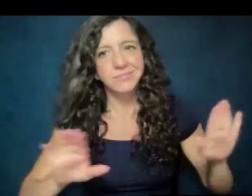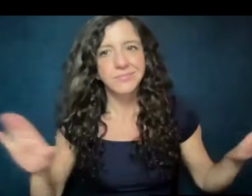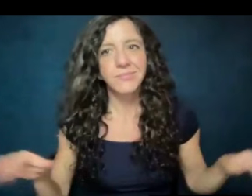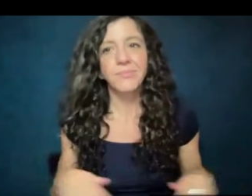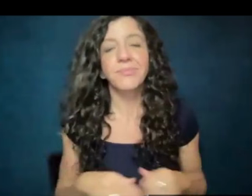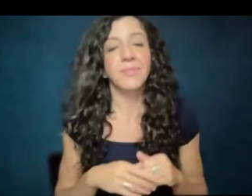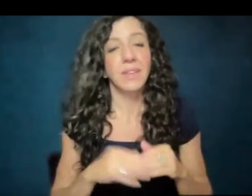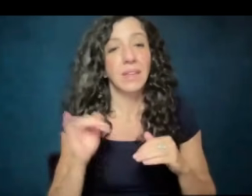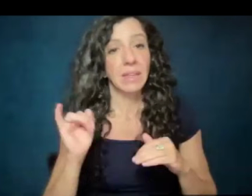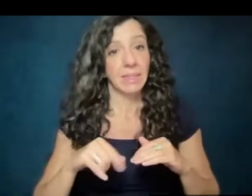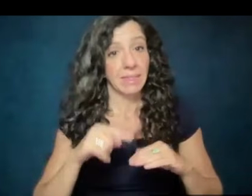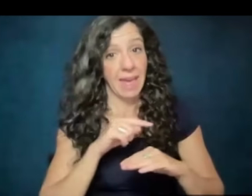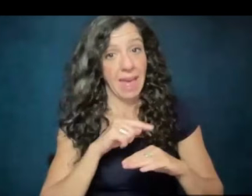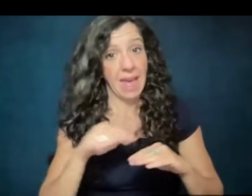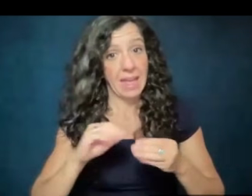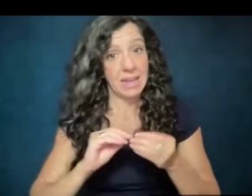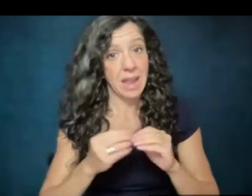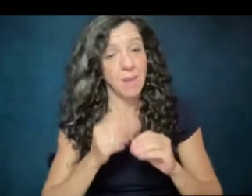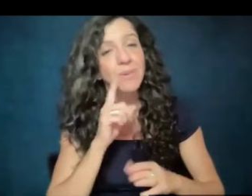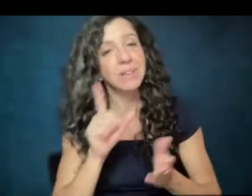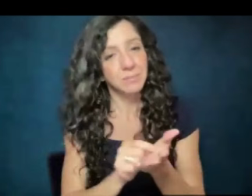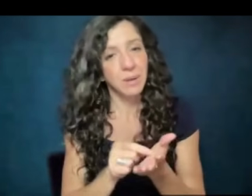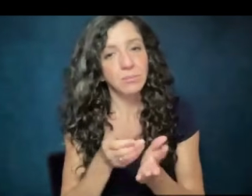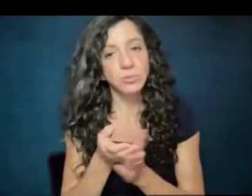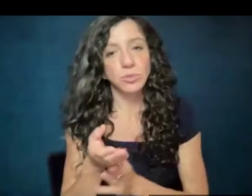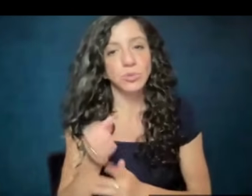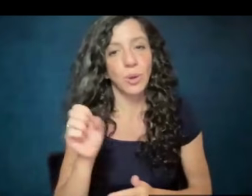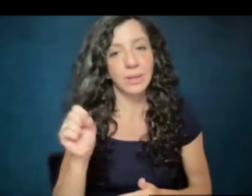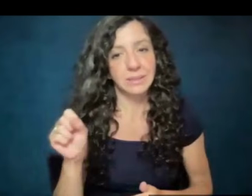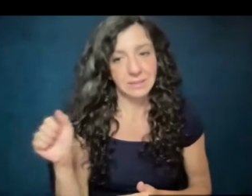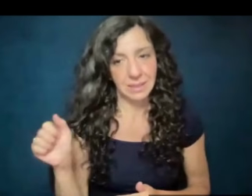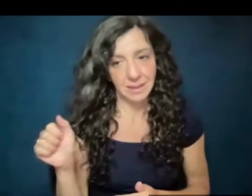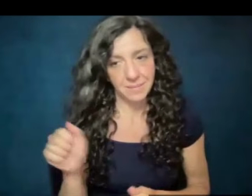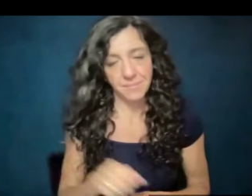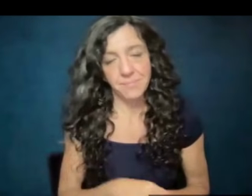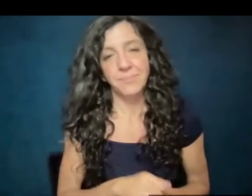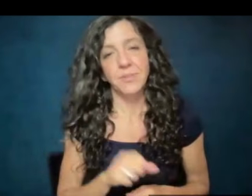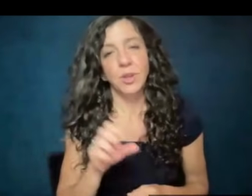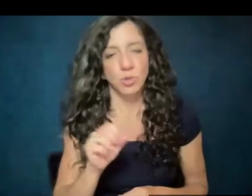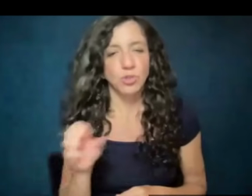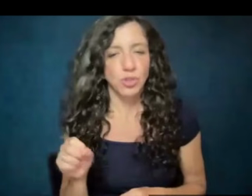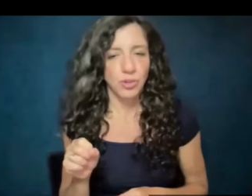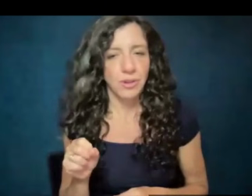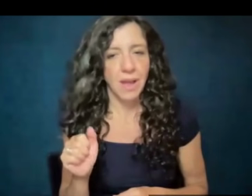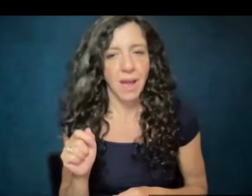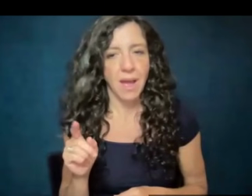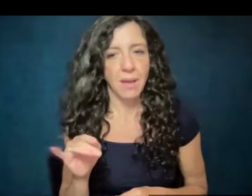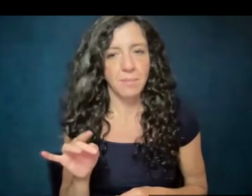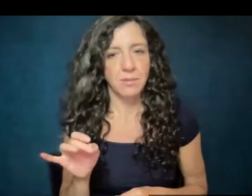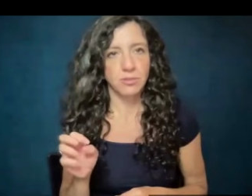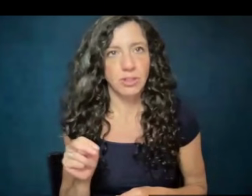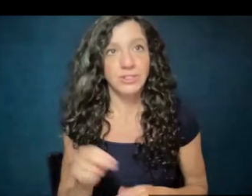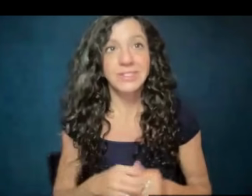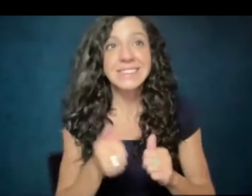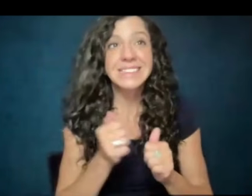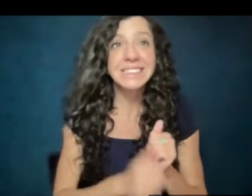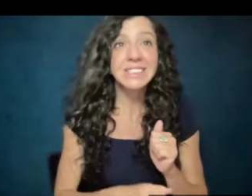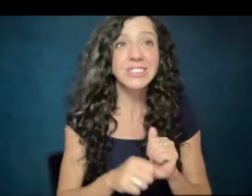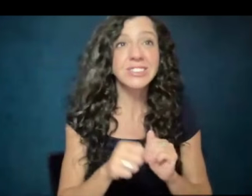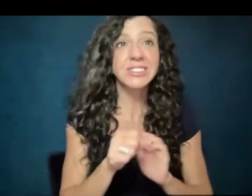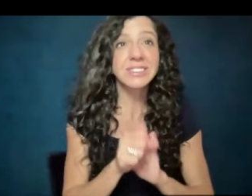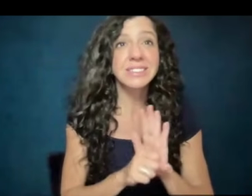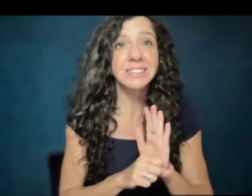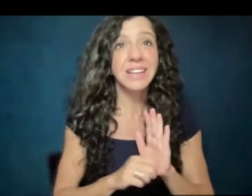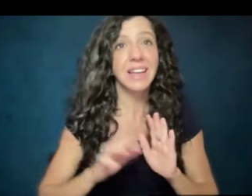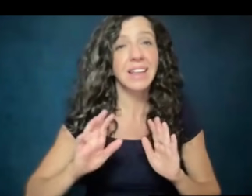these thresholds are published by Social Security. Each state's threshold represents the average per capita